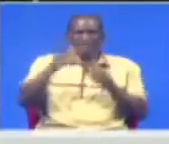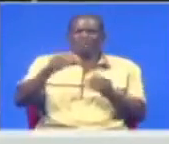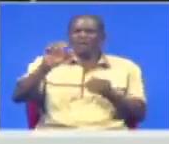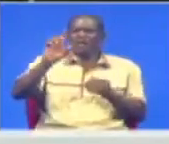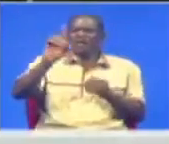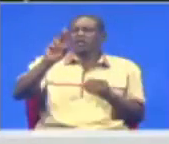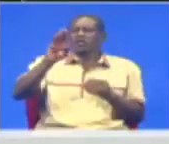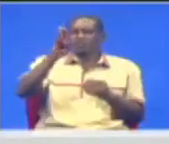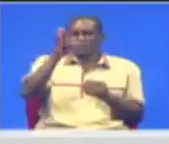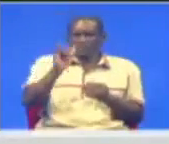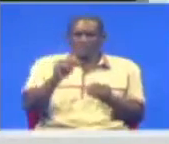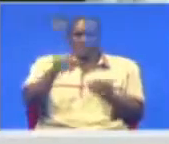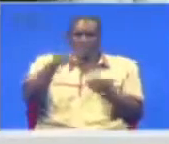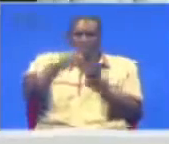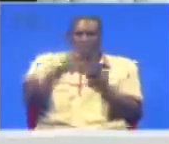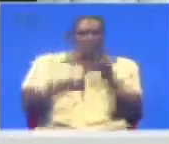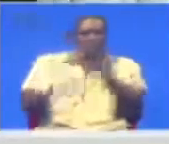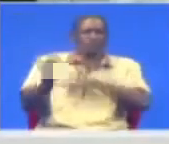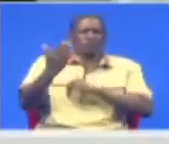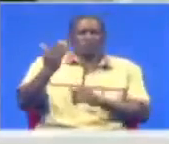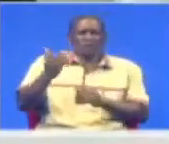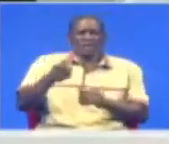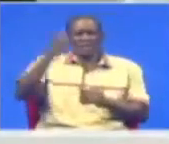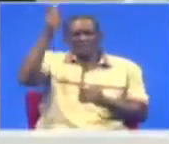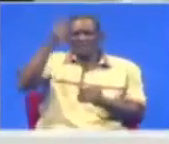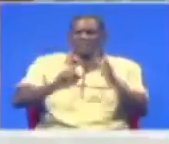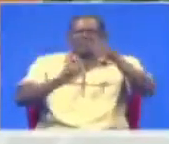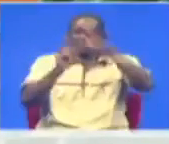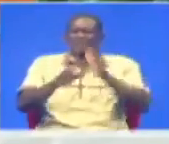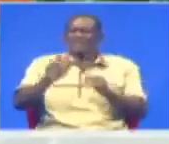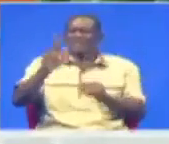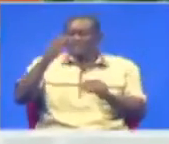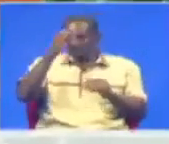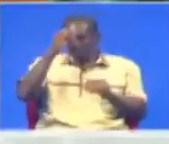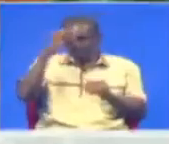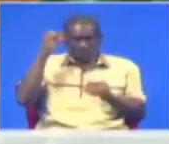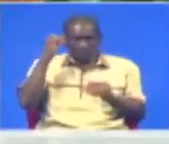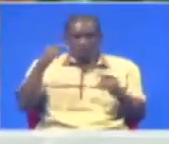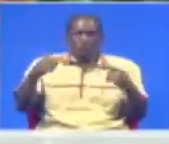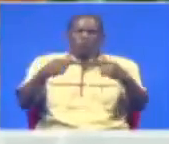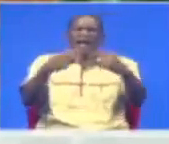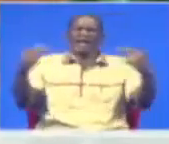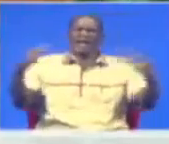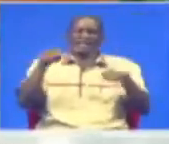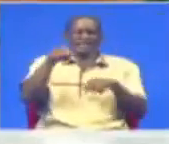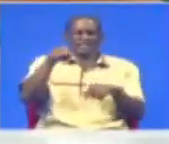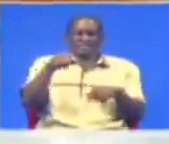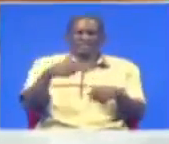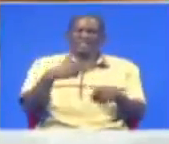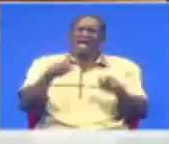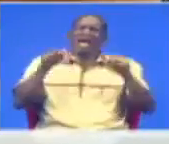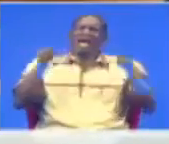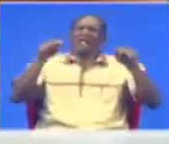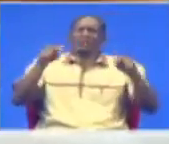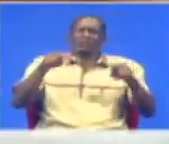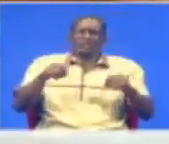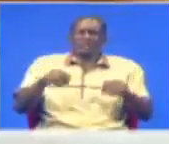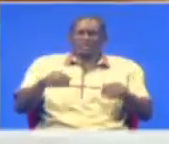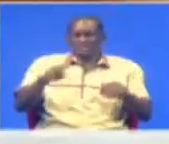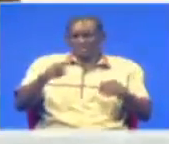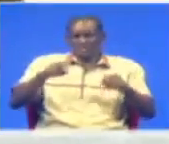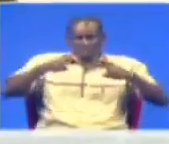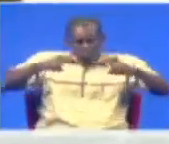Ndubi and including former Justice Minister Martha Karua, objected the claims, accusing the prosecution